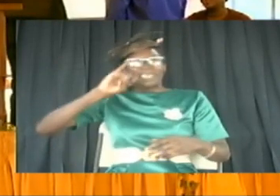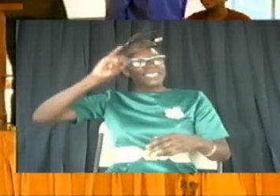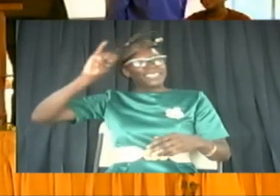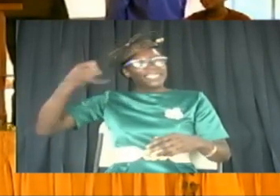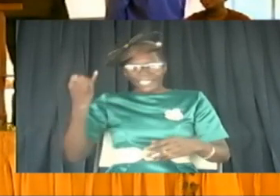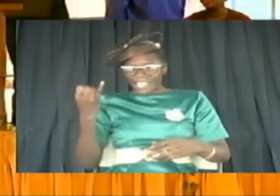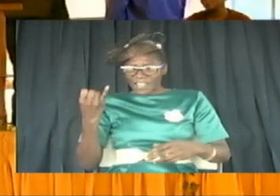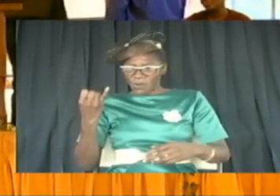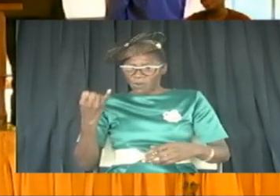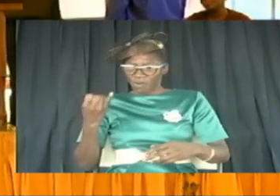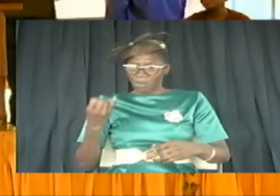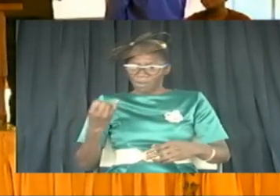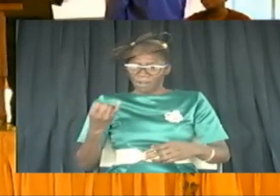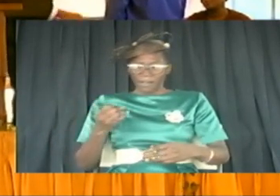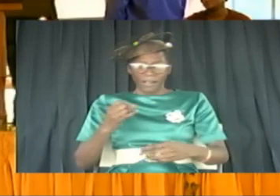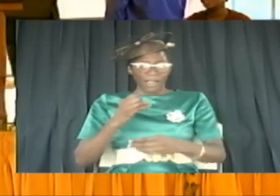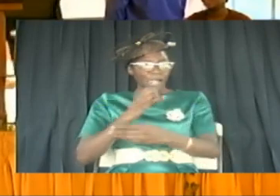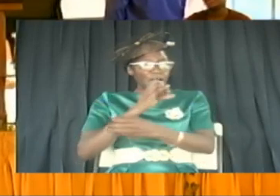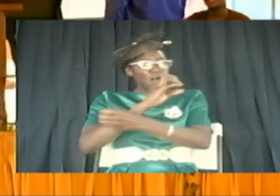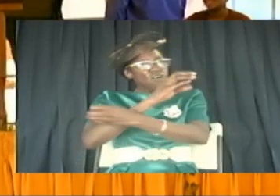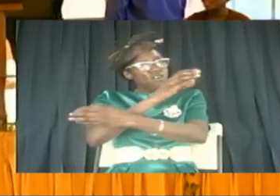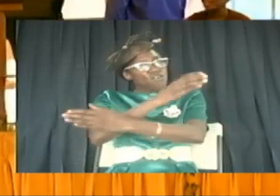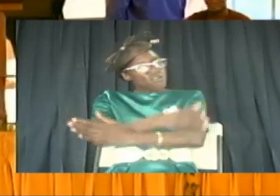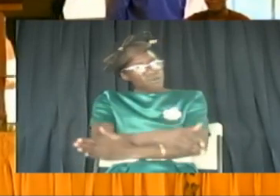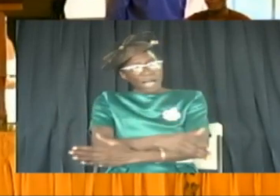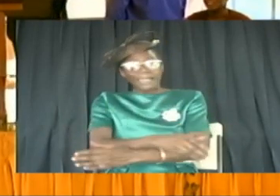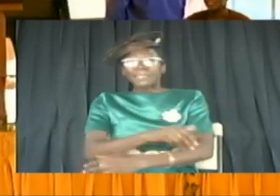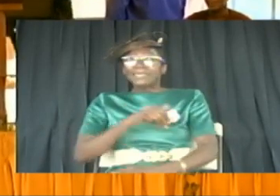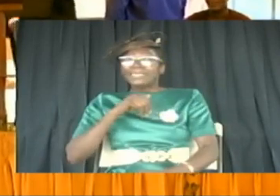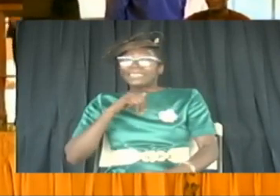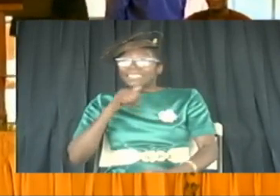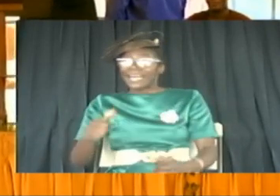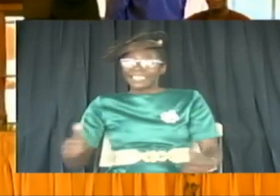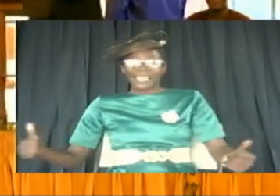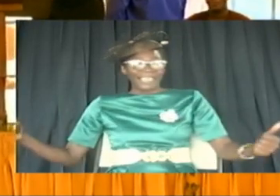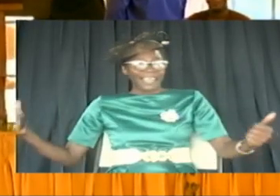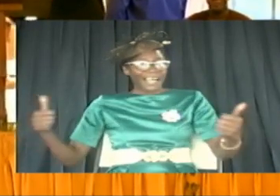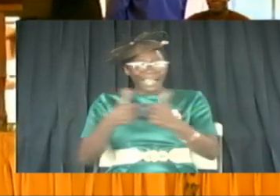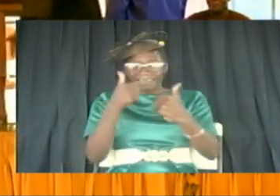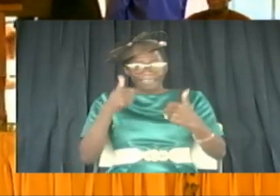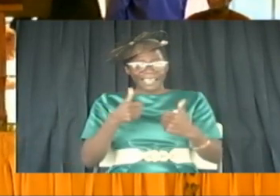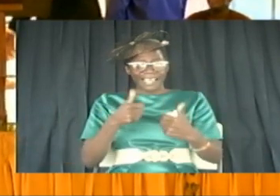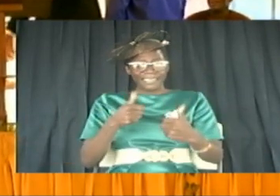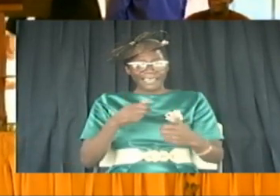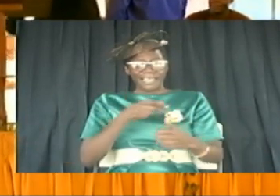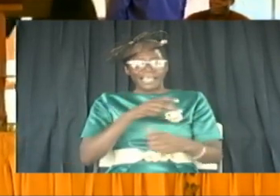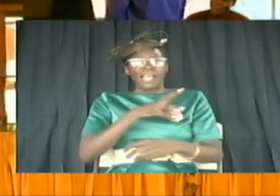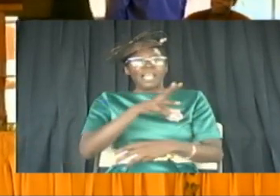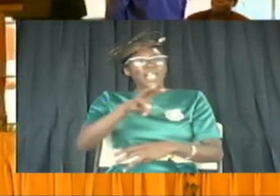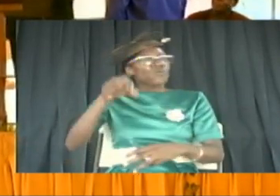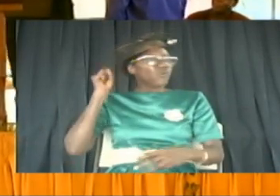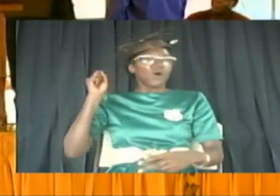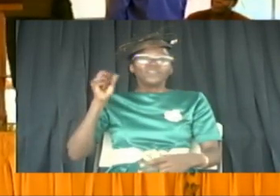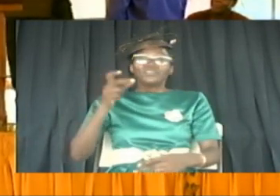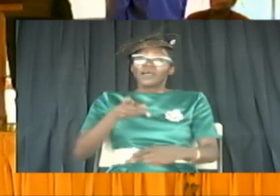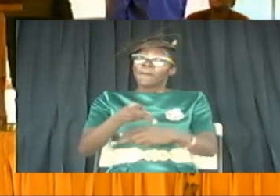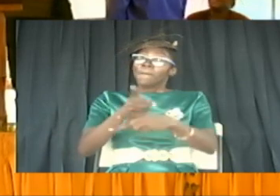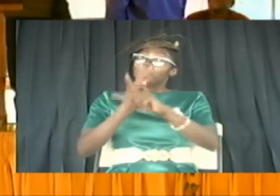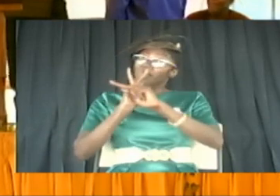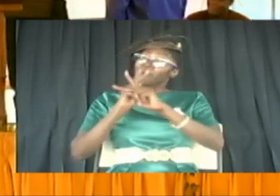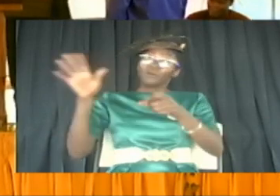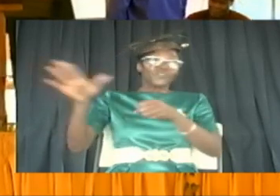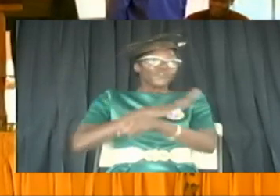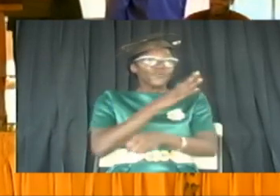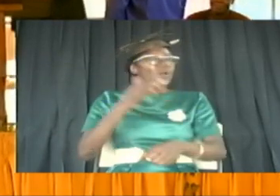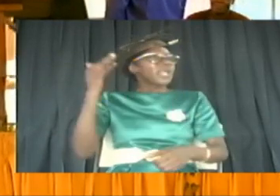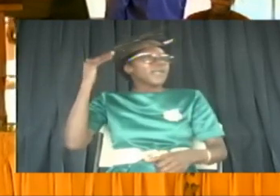crossed his hand. What it mean? It wasn't accidental. It was purposeful. He knew what he was doing.